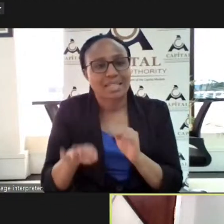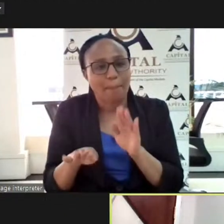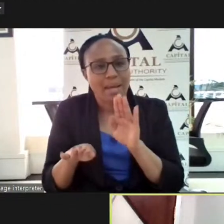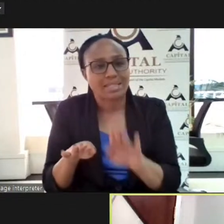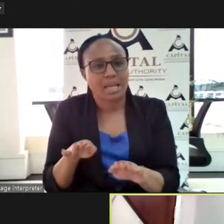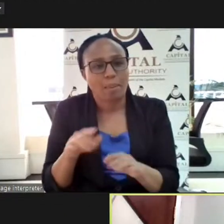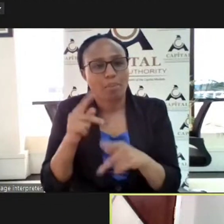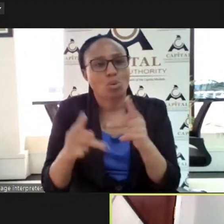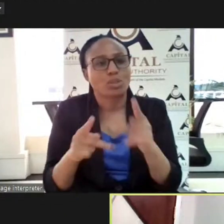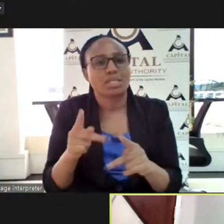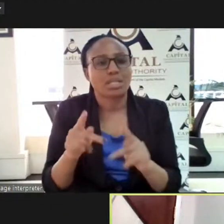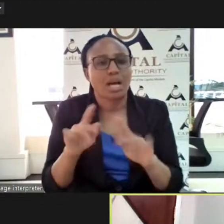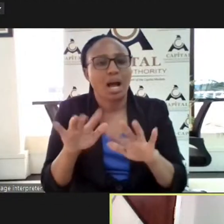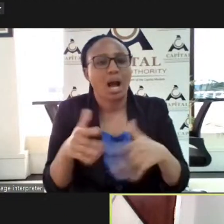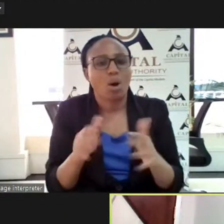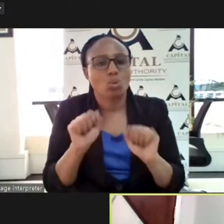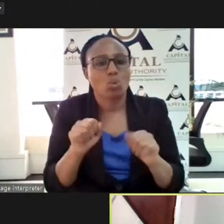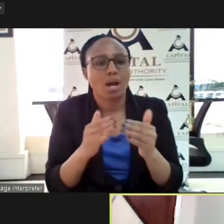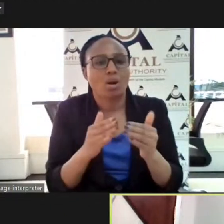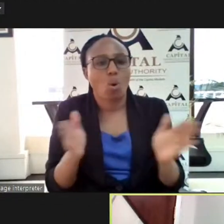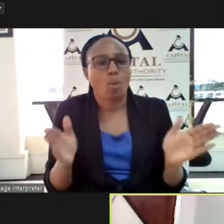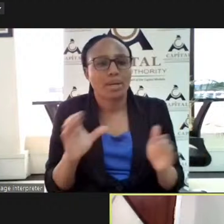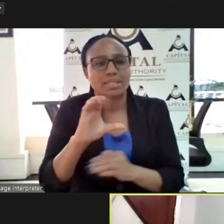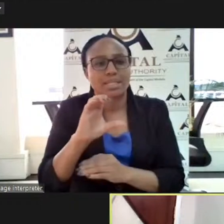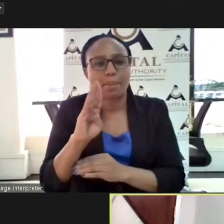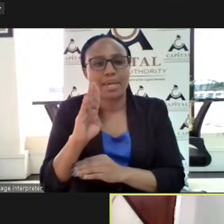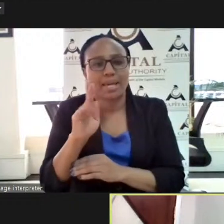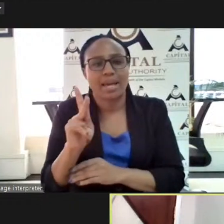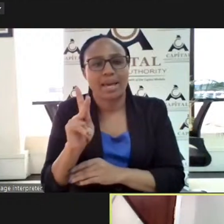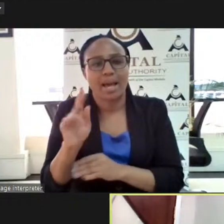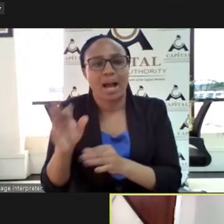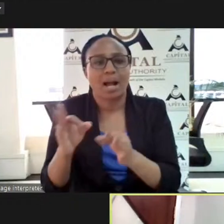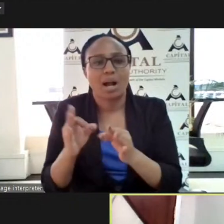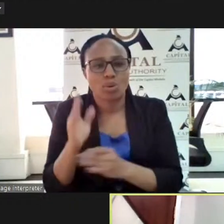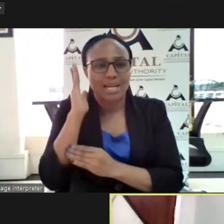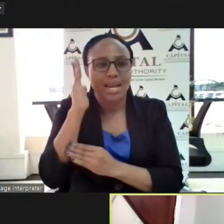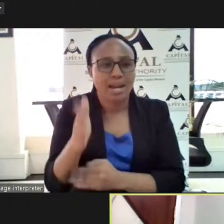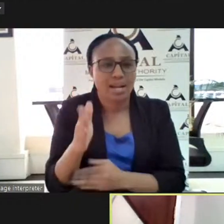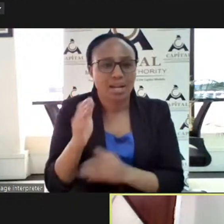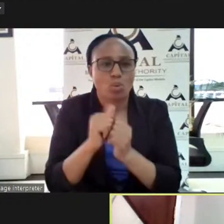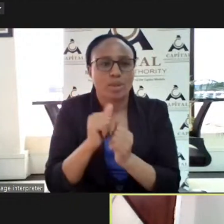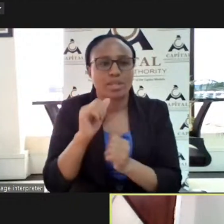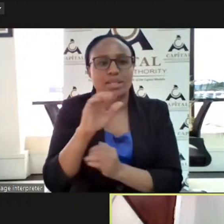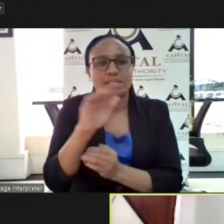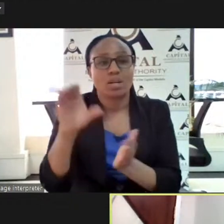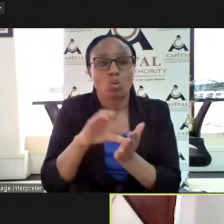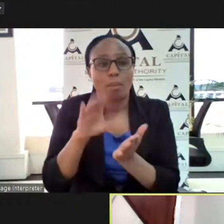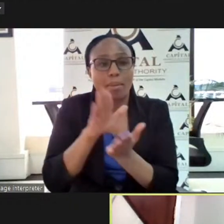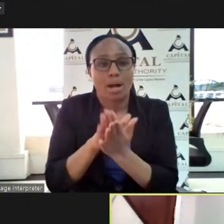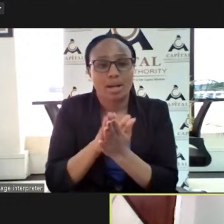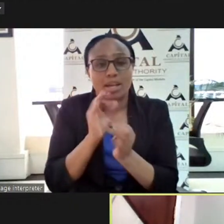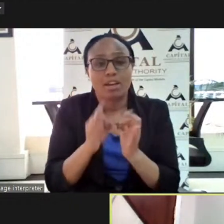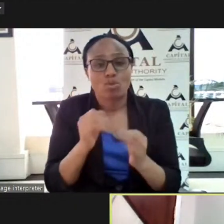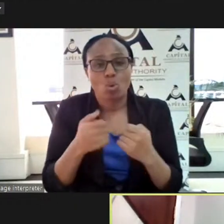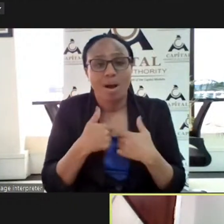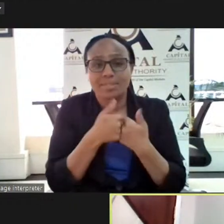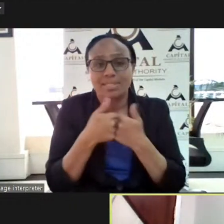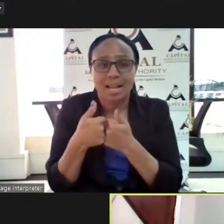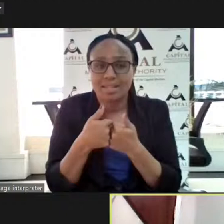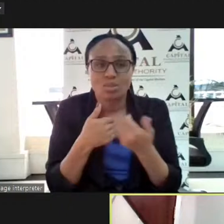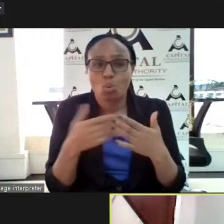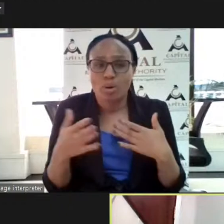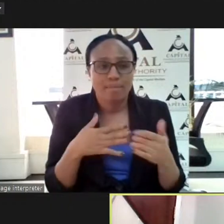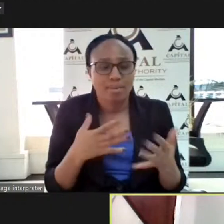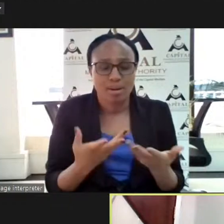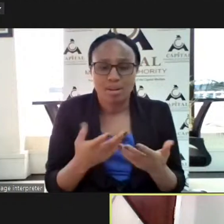of how you can open a CBK account directly with the central bank. Should you have any challenge whatsoever and you're not